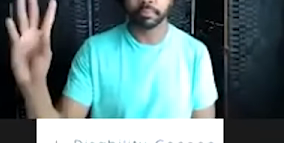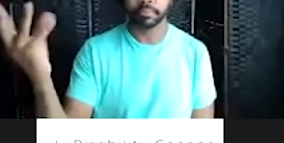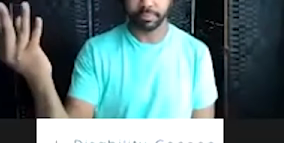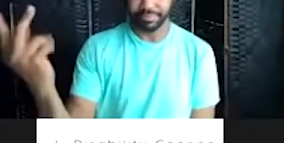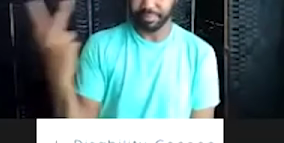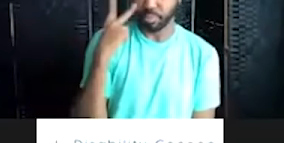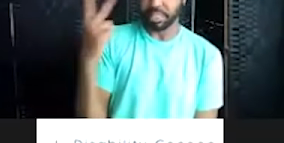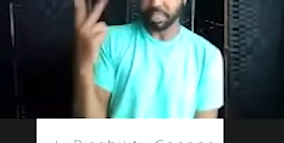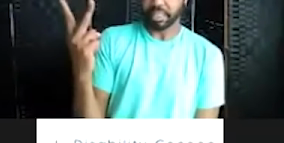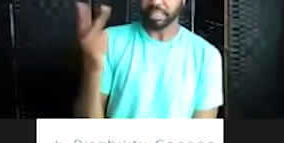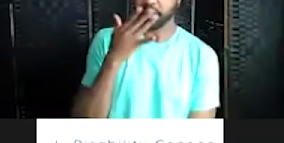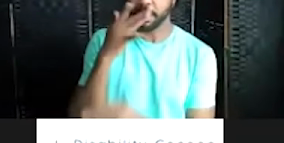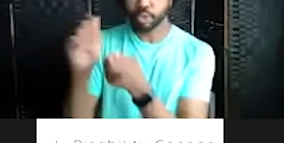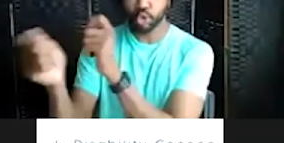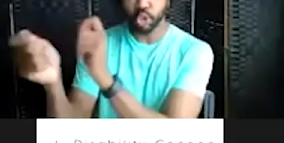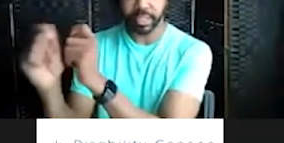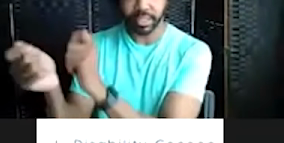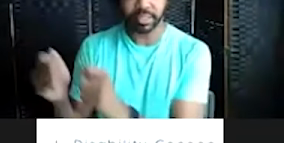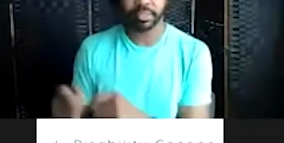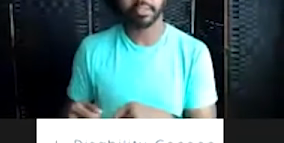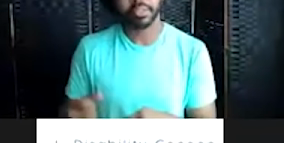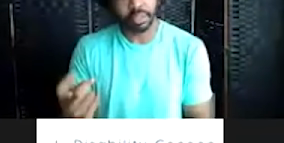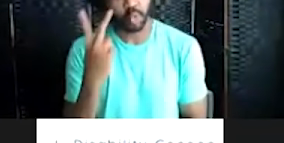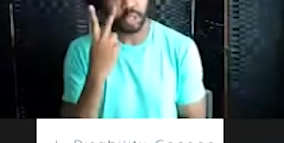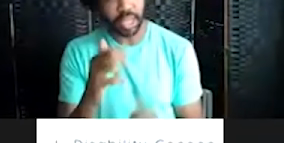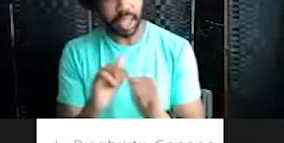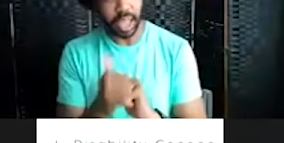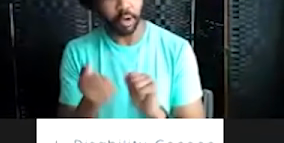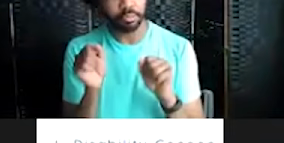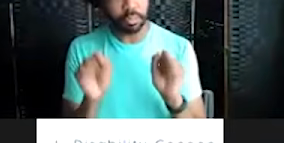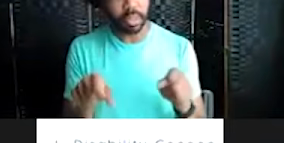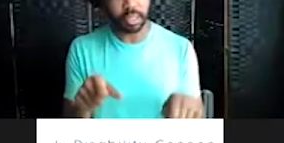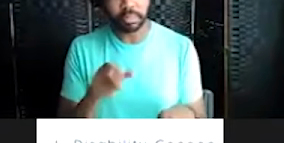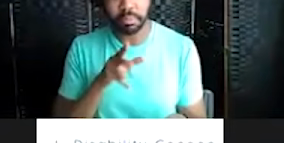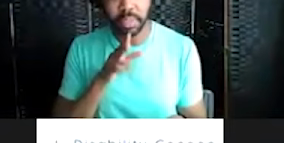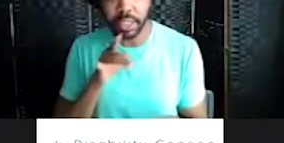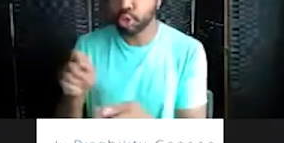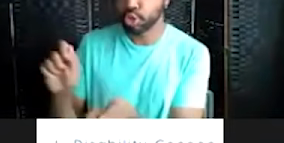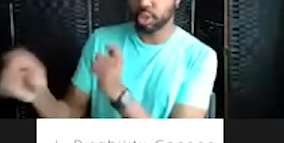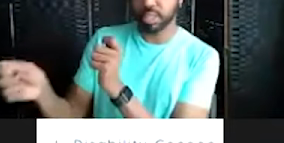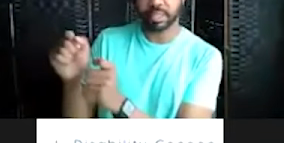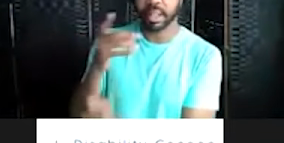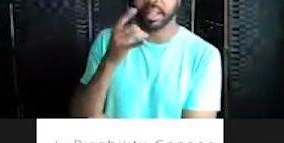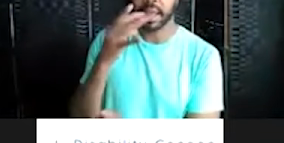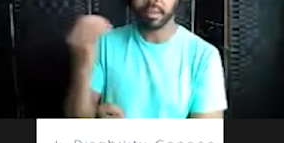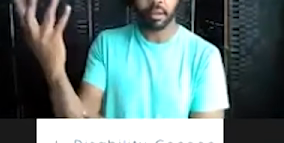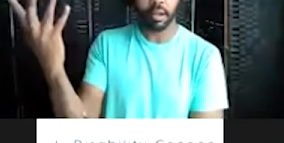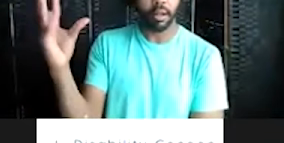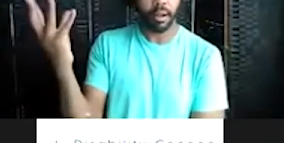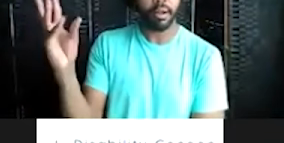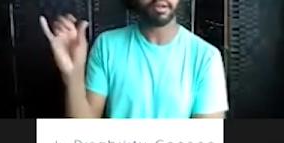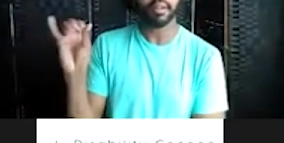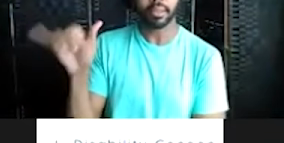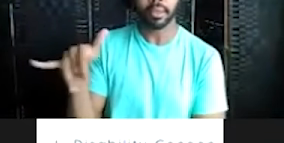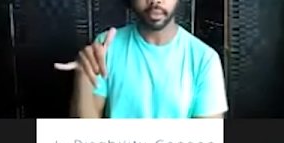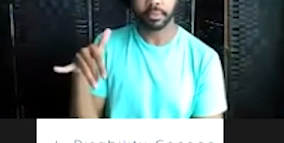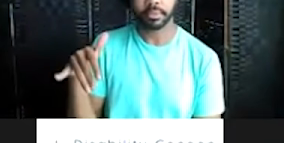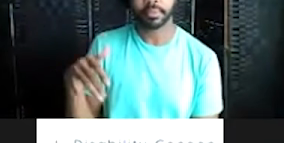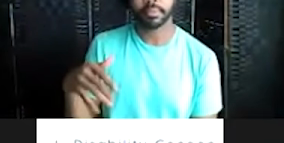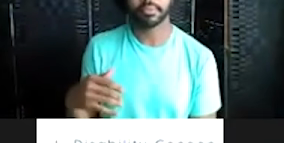Okay. So you'll see how it has the ability to change with your voice. And then, of course, you have the same capacity through the